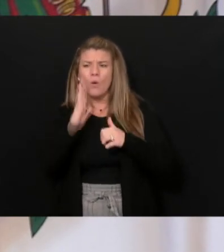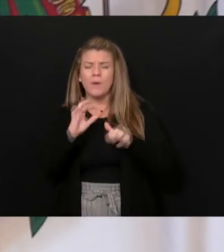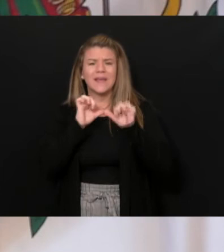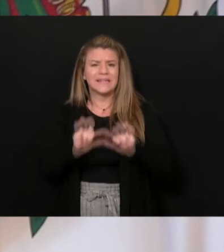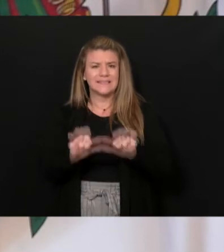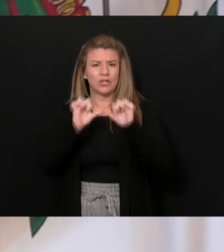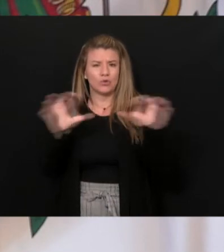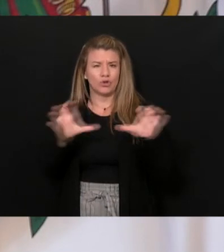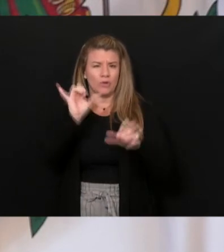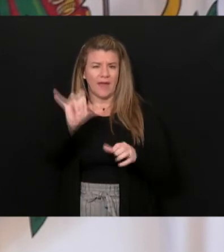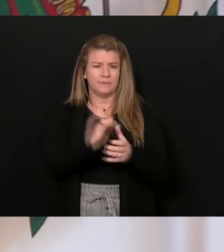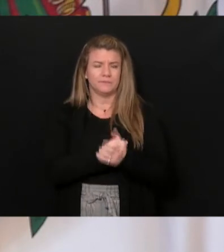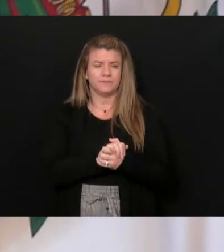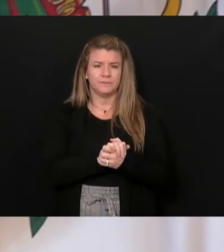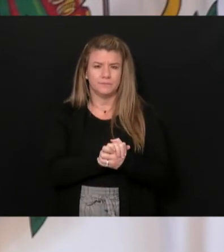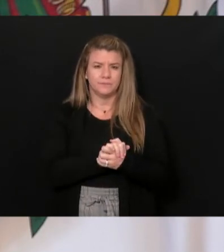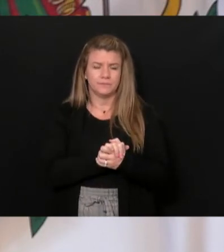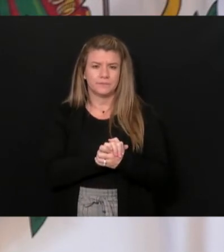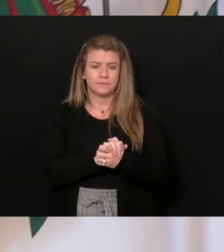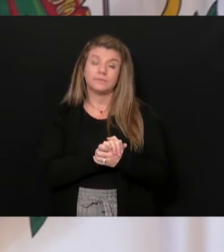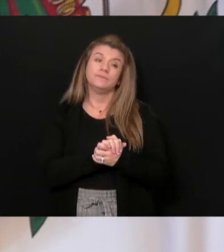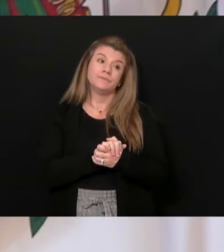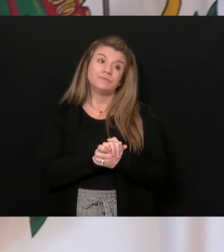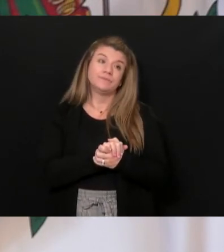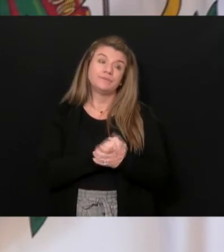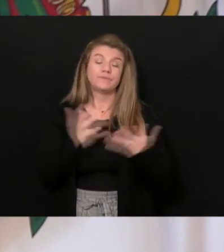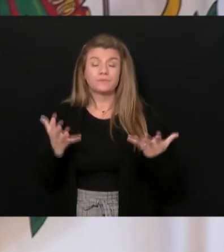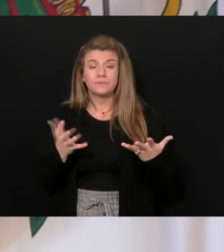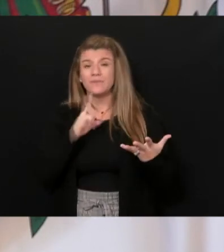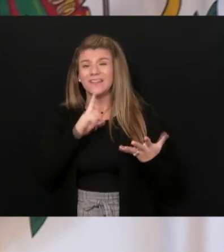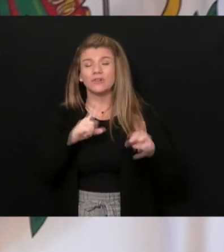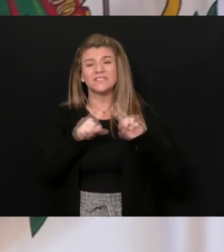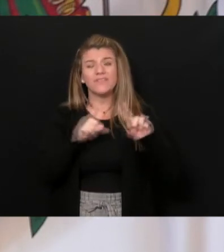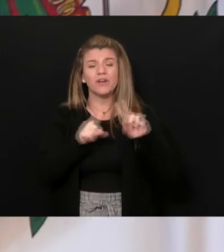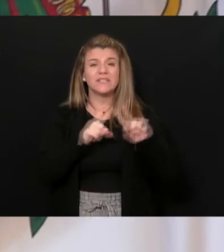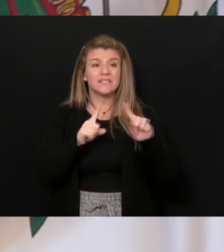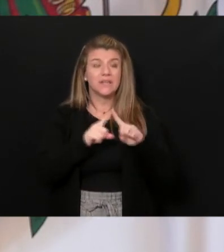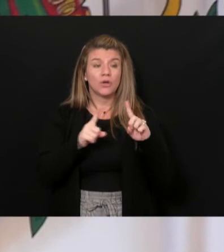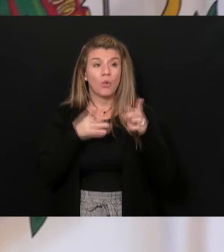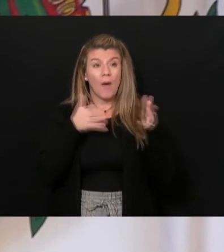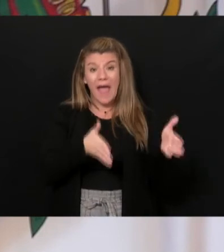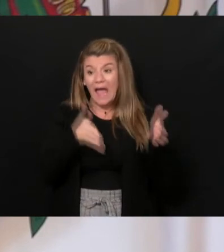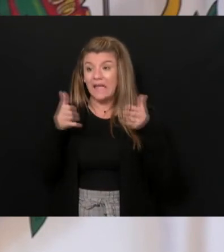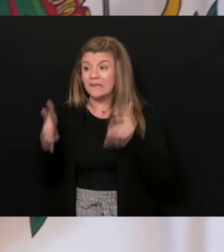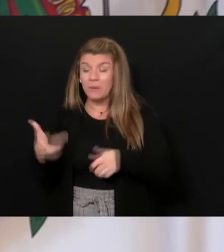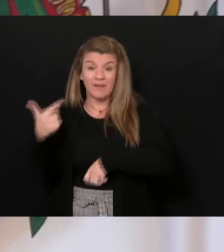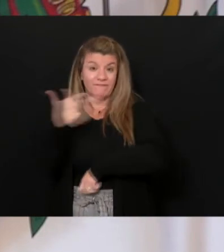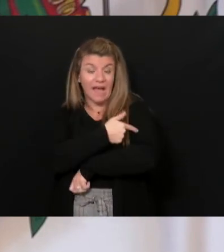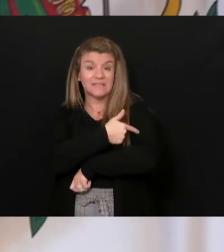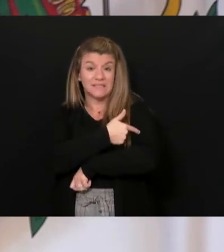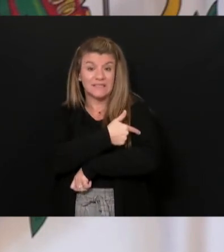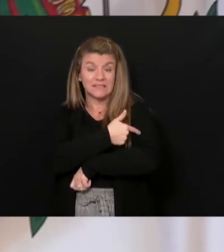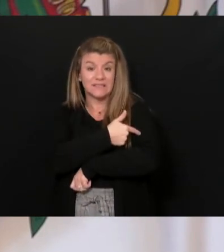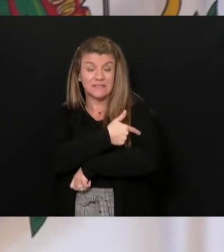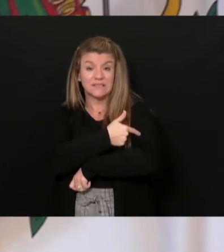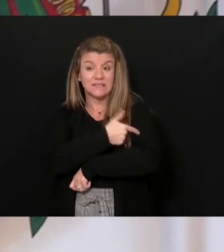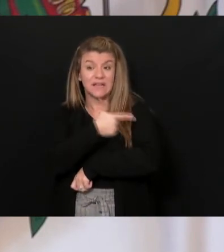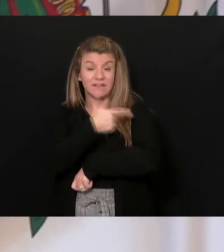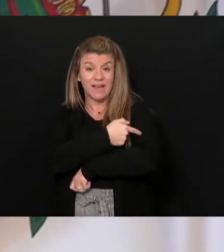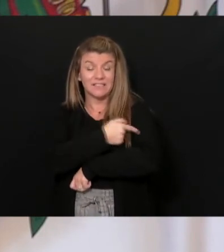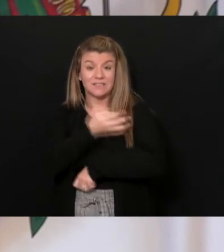do this? Well, there's all kinds of different ways with the vaccine that are coming out, and vaccines